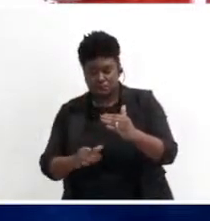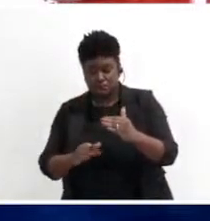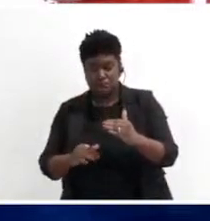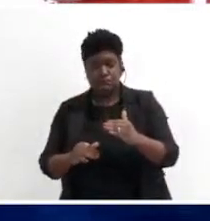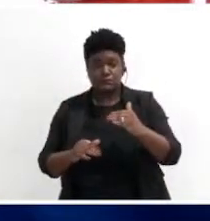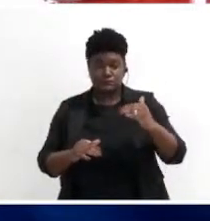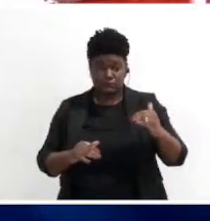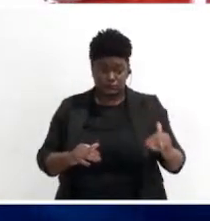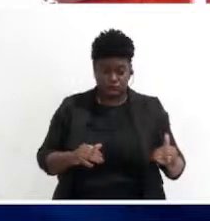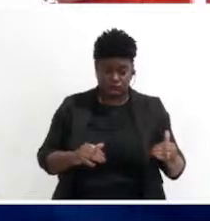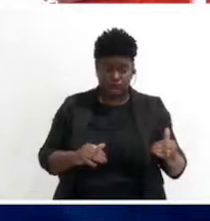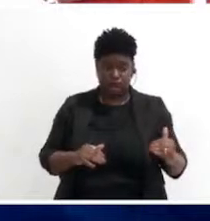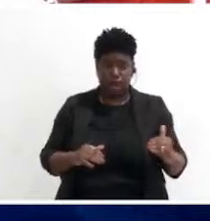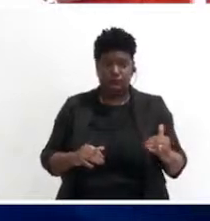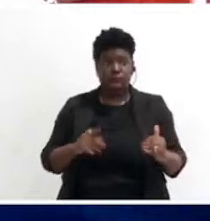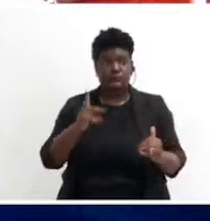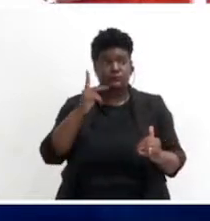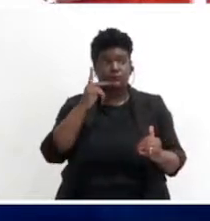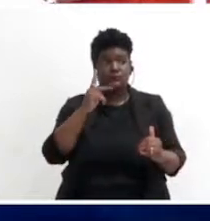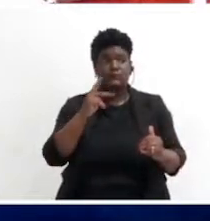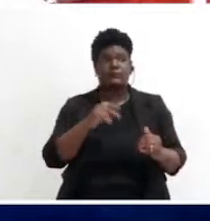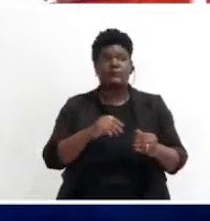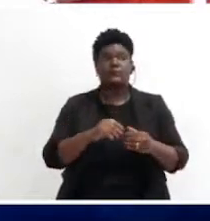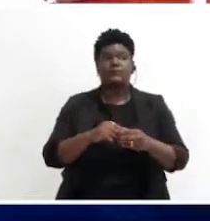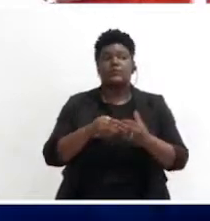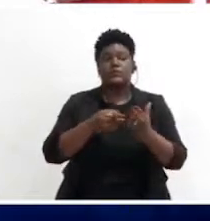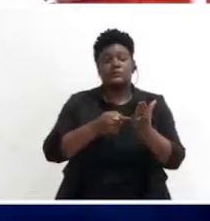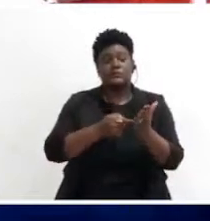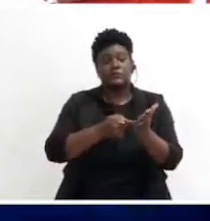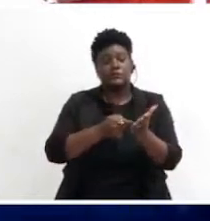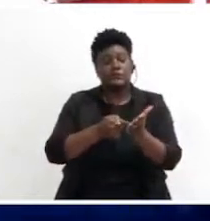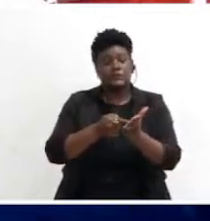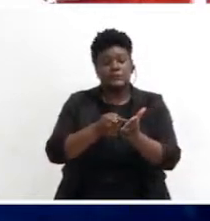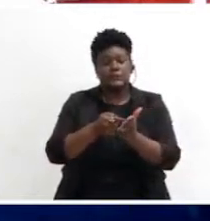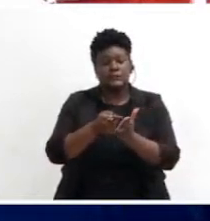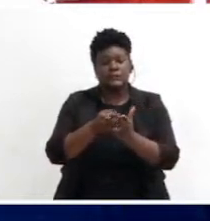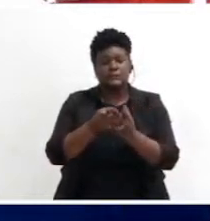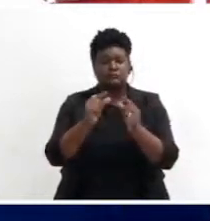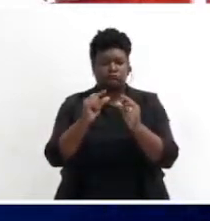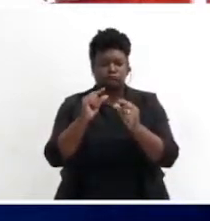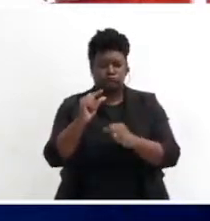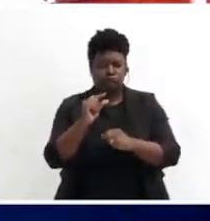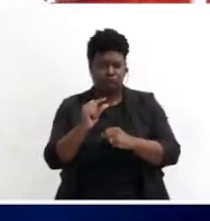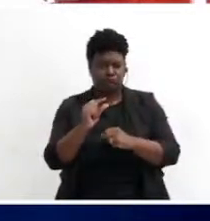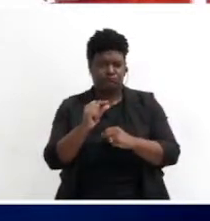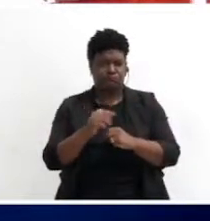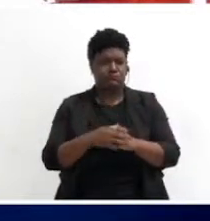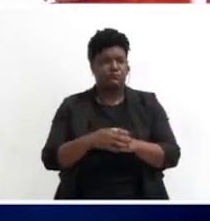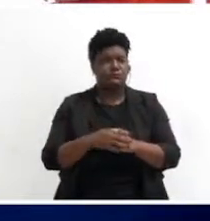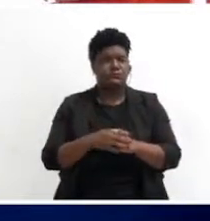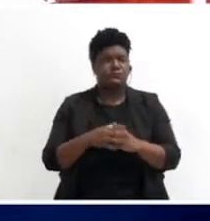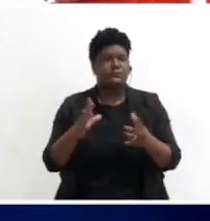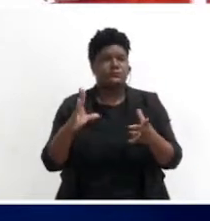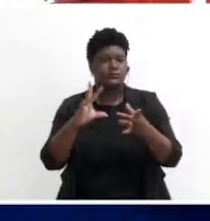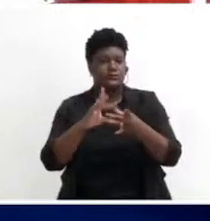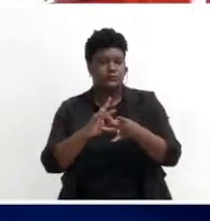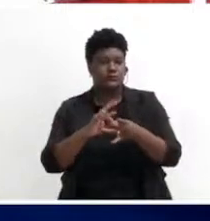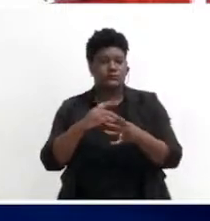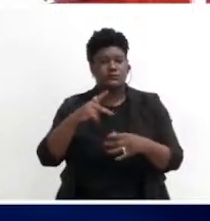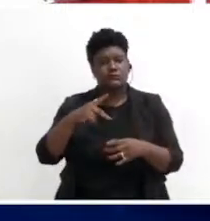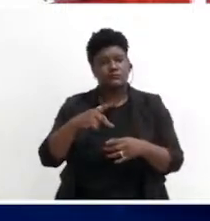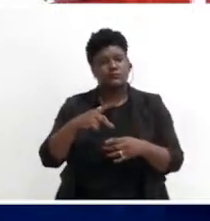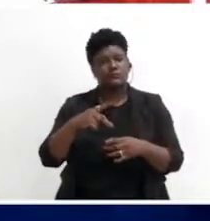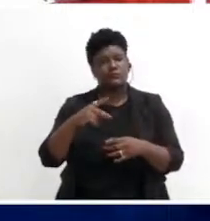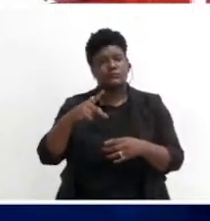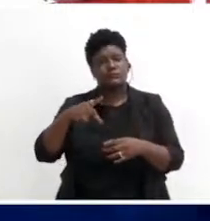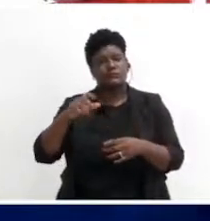like. There's a micro via that's connected to a pad on the chip. The pad has